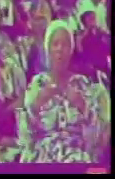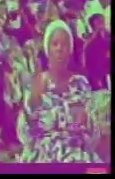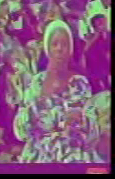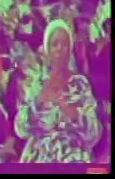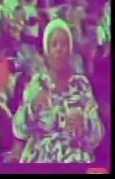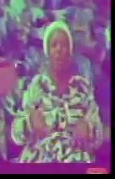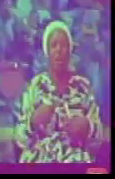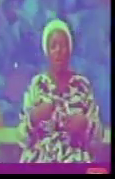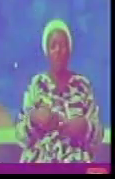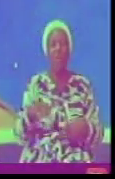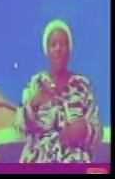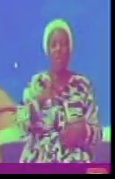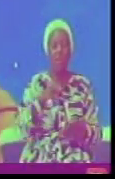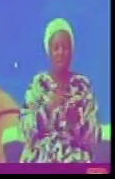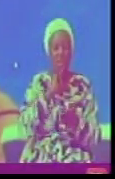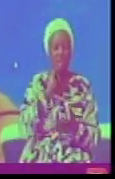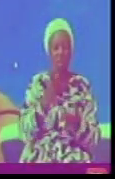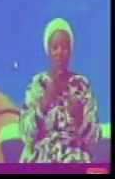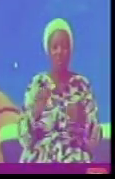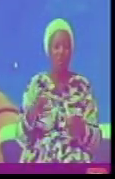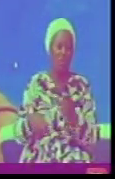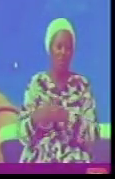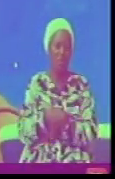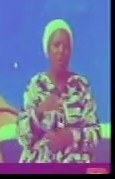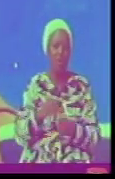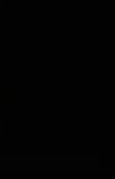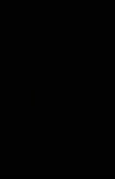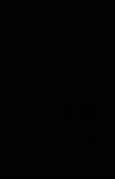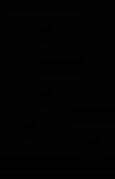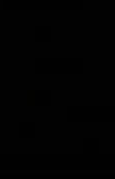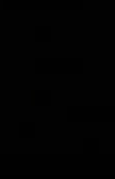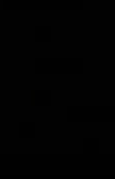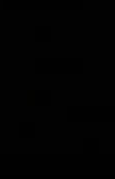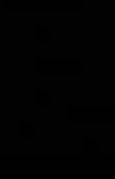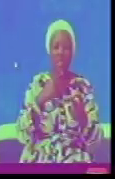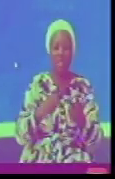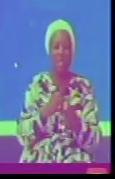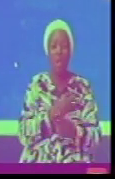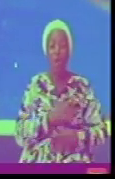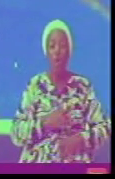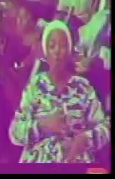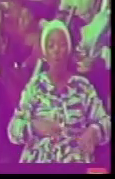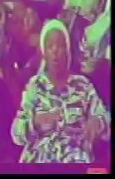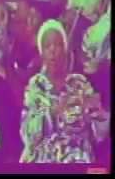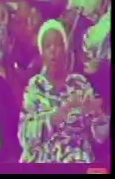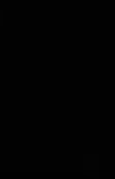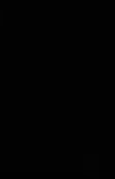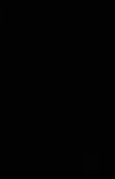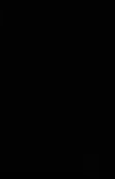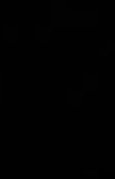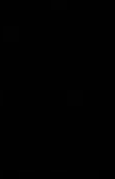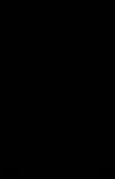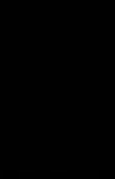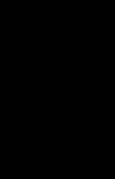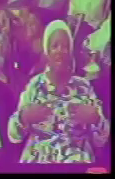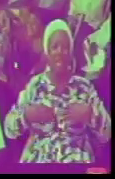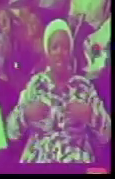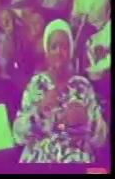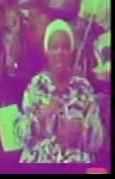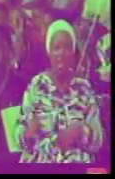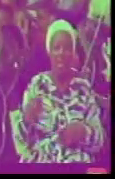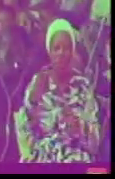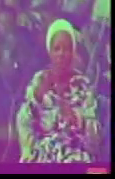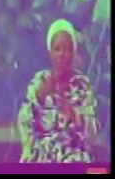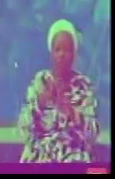change, a transformation will come in your life. It's coming today. Number two is